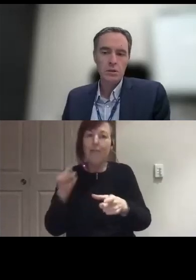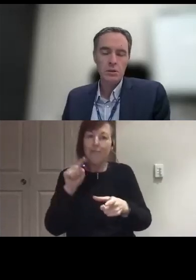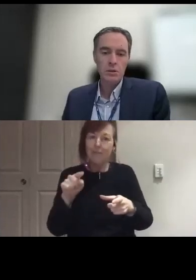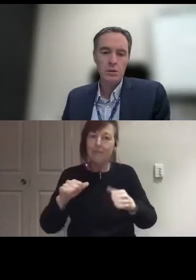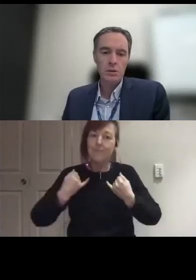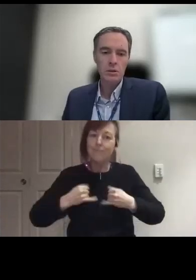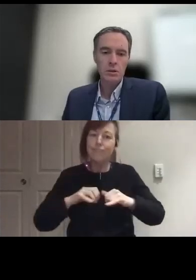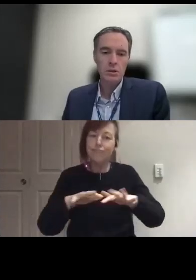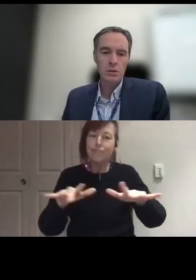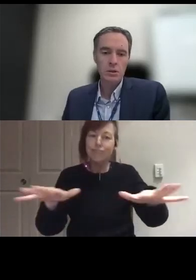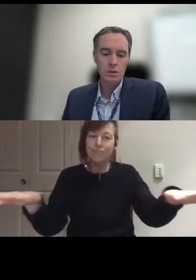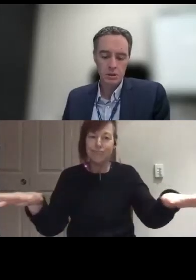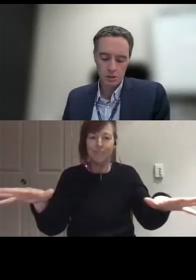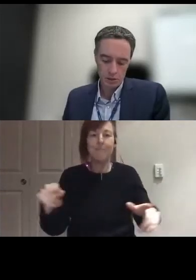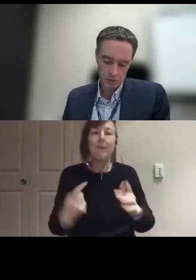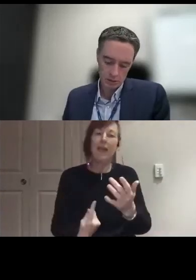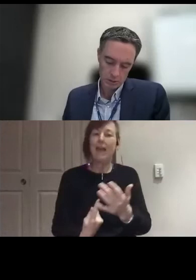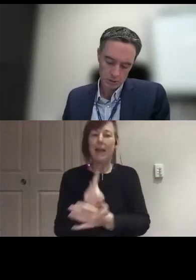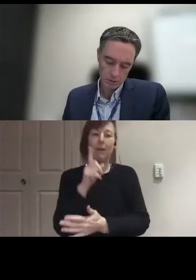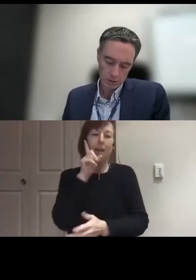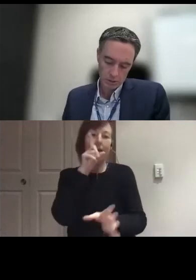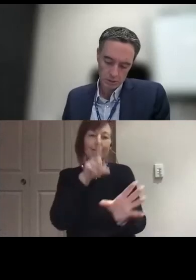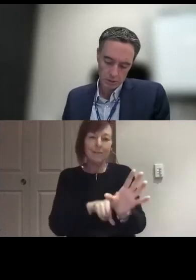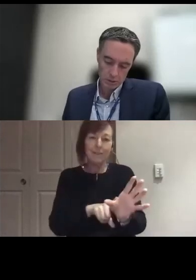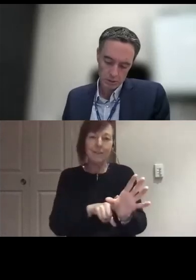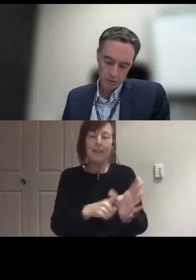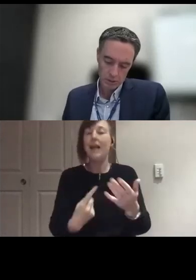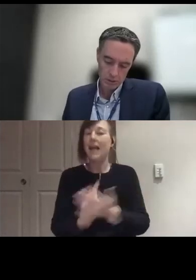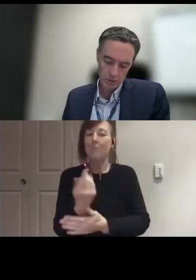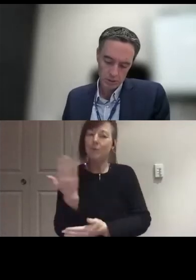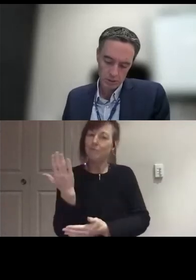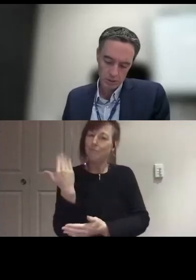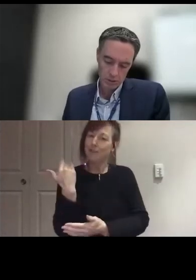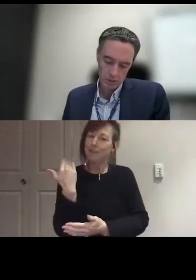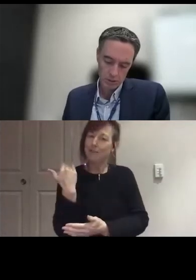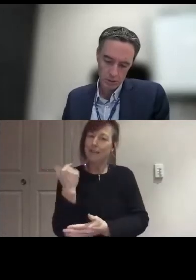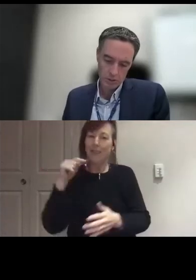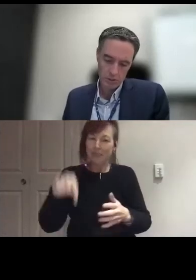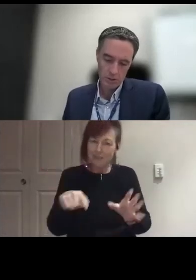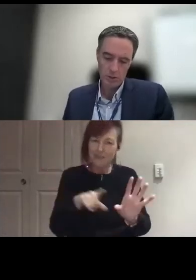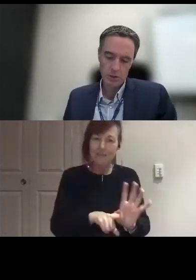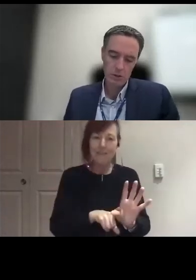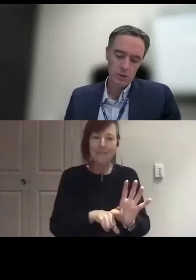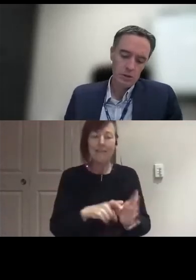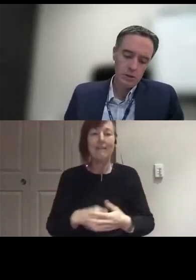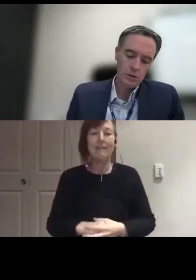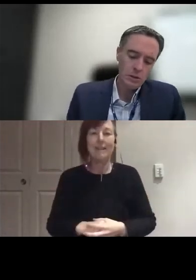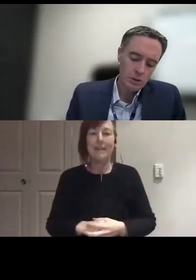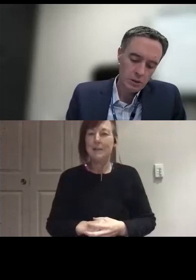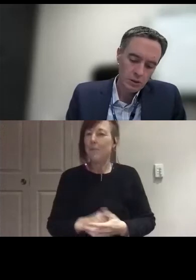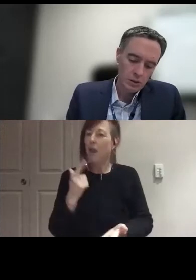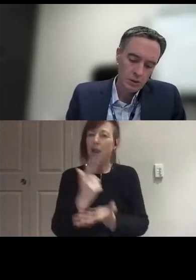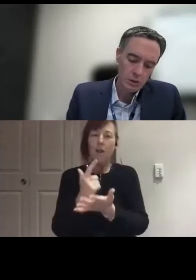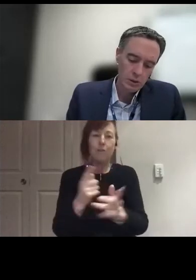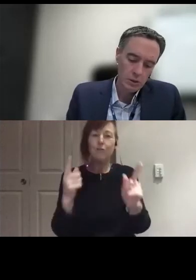this last year. We've been through it already this year. The situation is not hopeless. There is going to be a big change in policy,